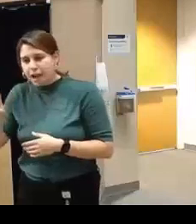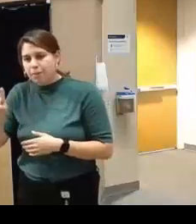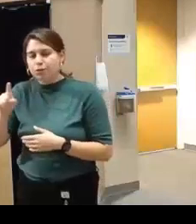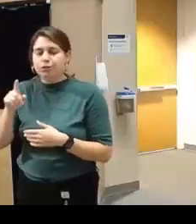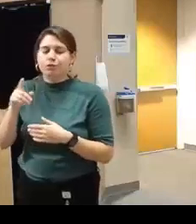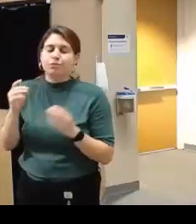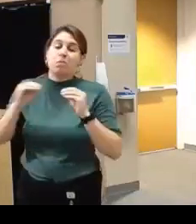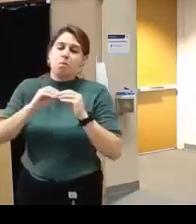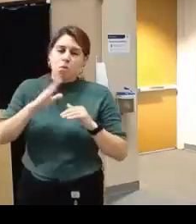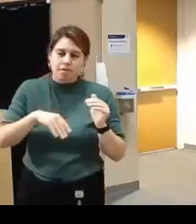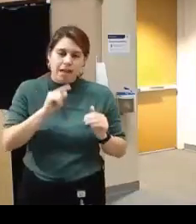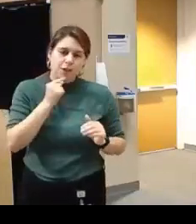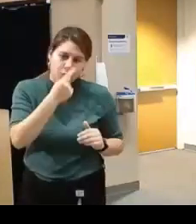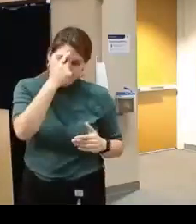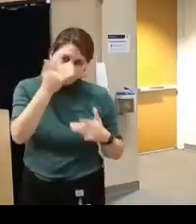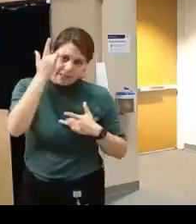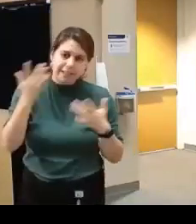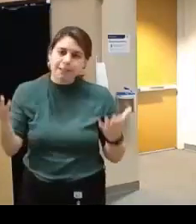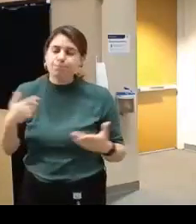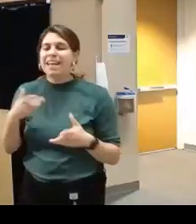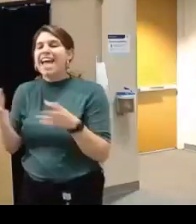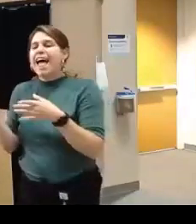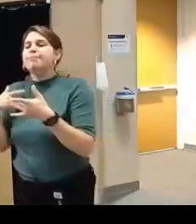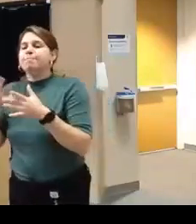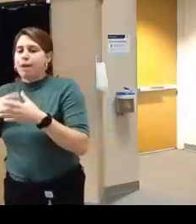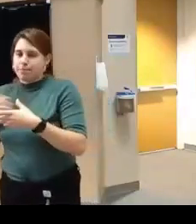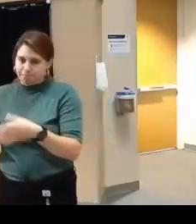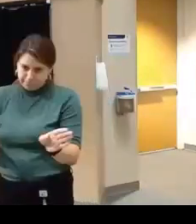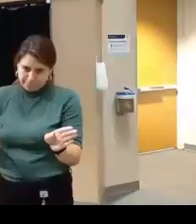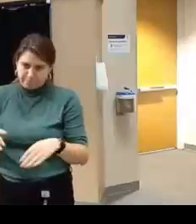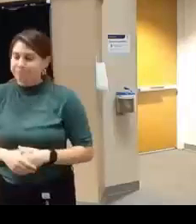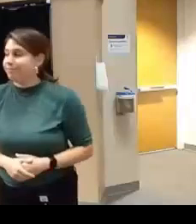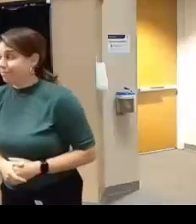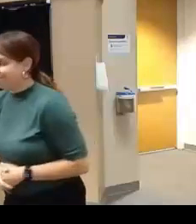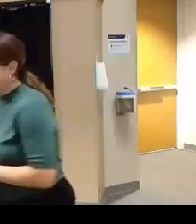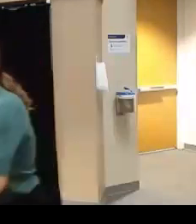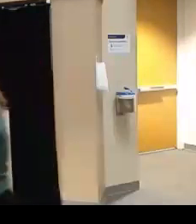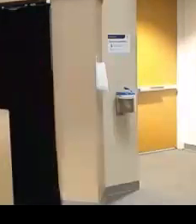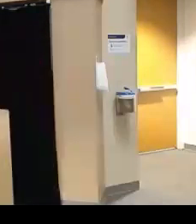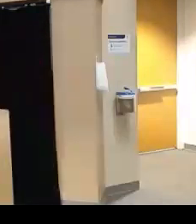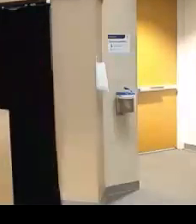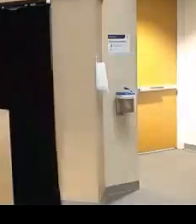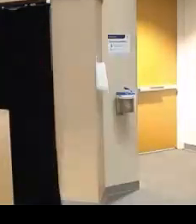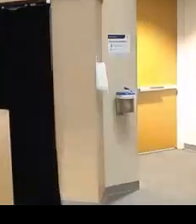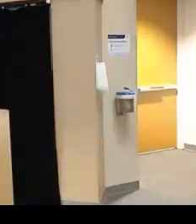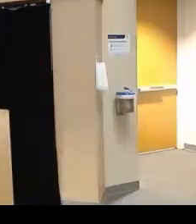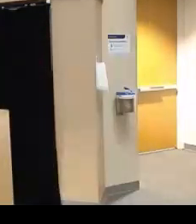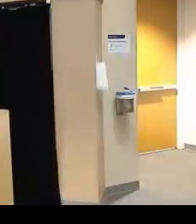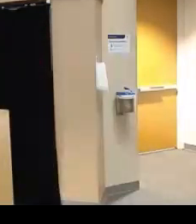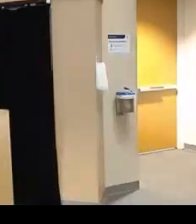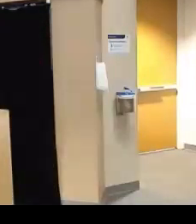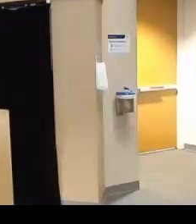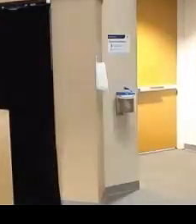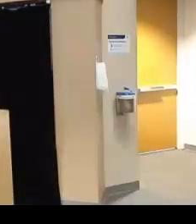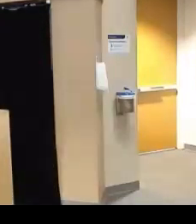severe mental illness. So we shifted gears a little bit, and I kind of got together with Steve Silverstein, who had arrived at